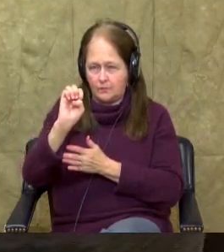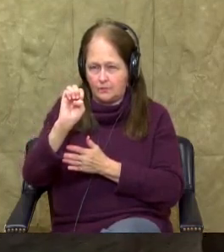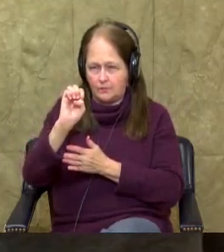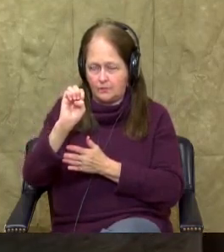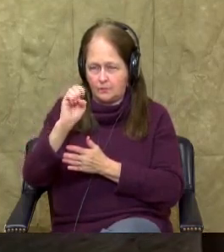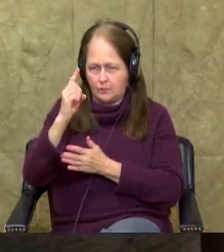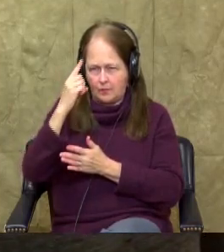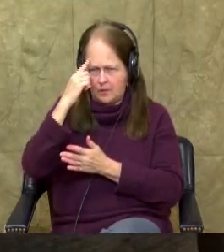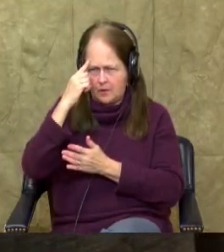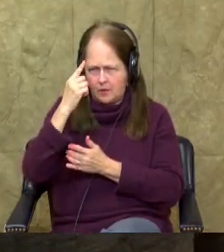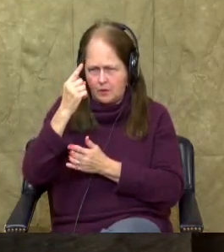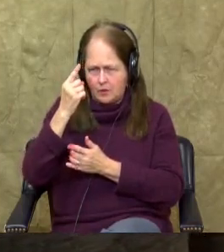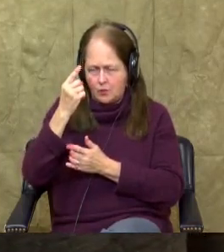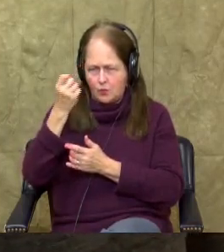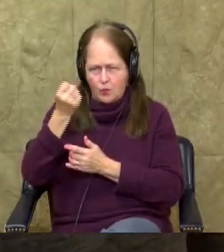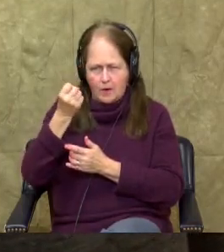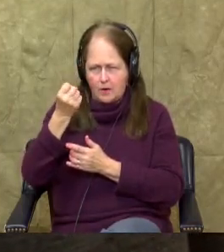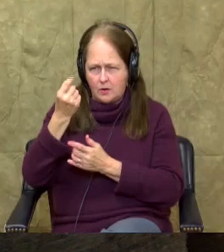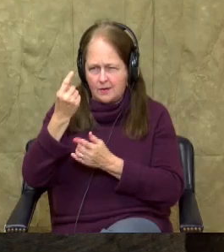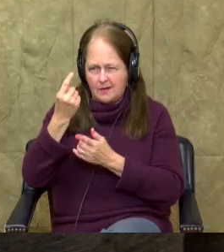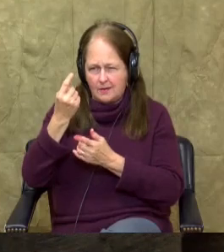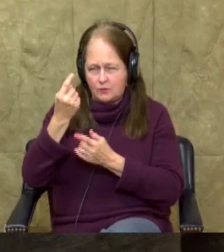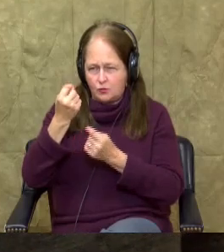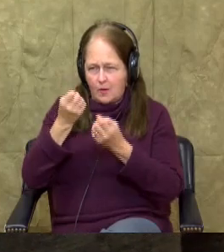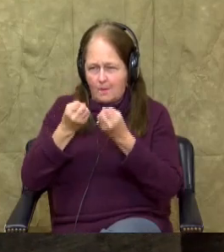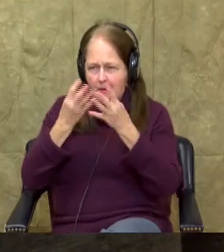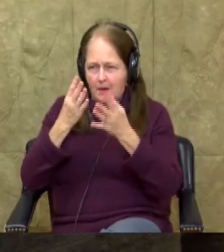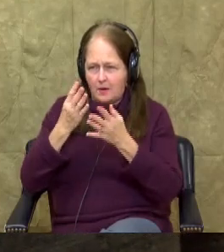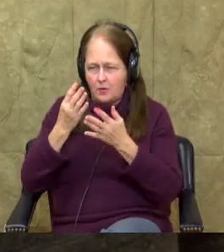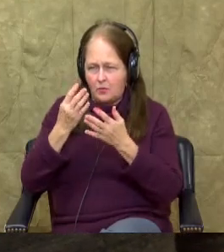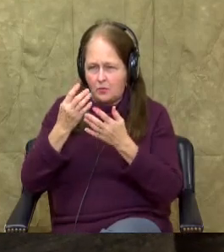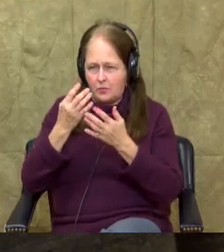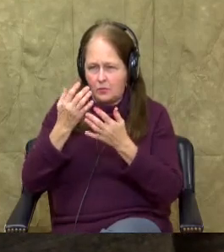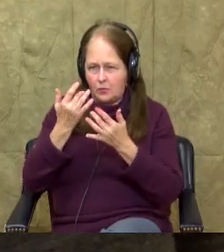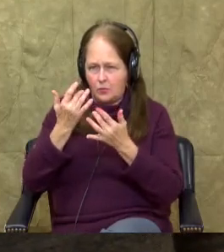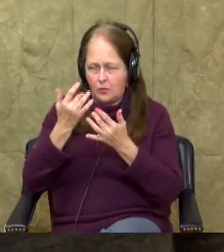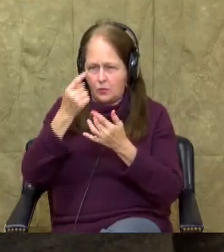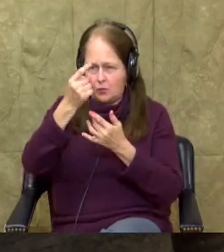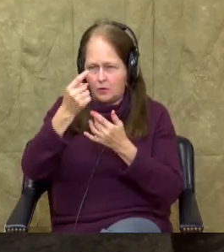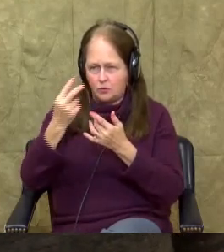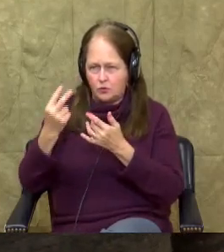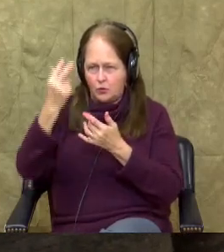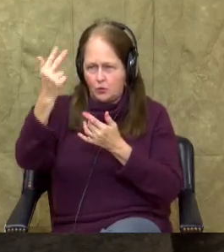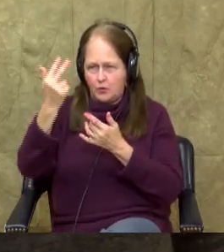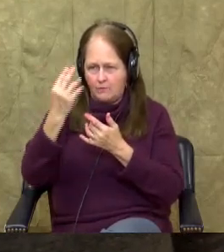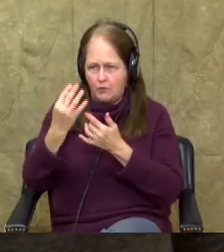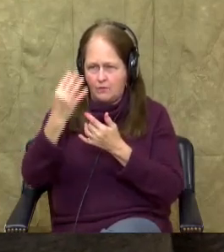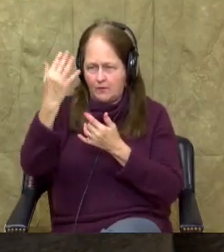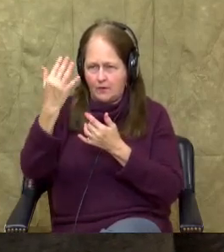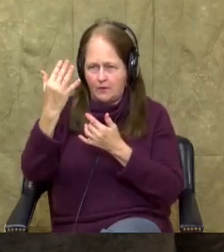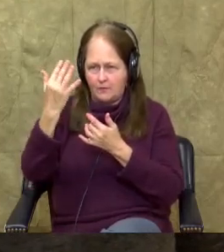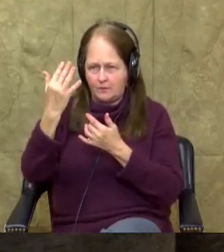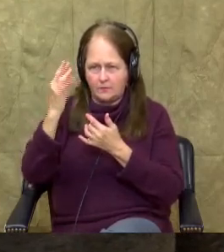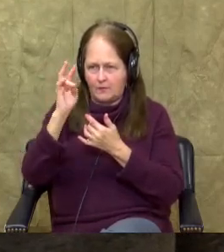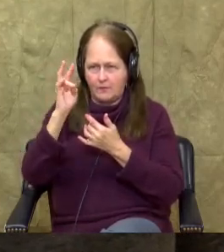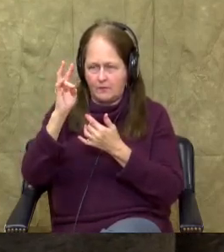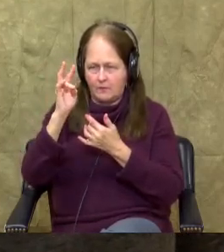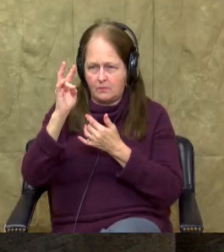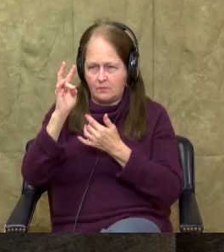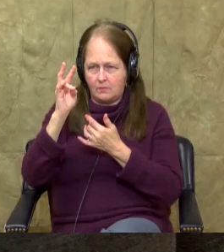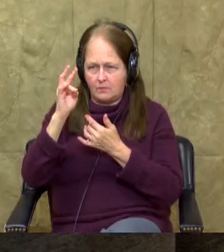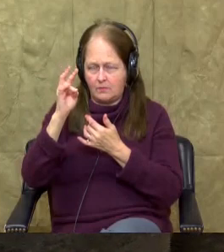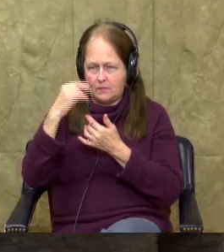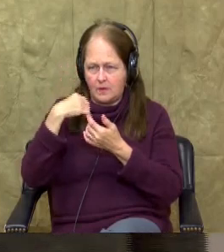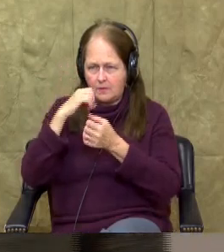think I did one too many here. Hang on. That goes all the way across. 1, 2, 3, 4, 5. There's not 7.